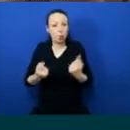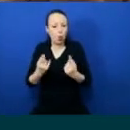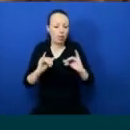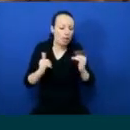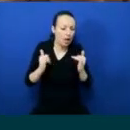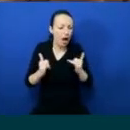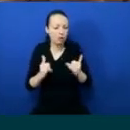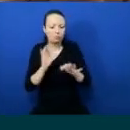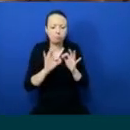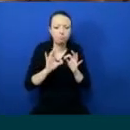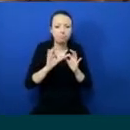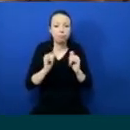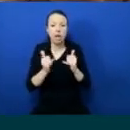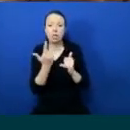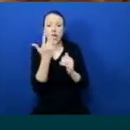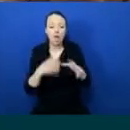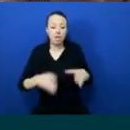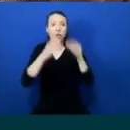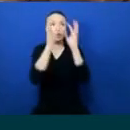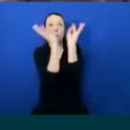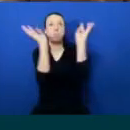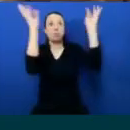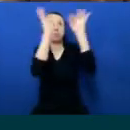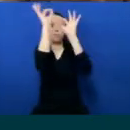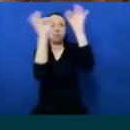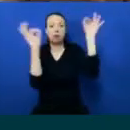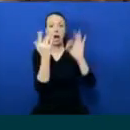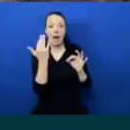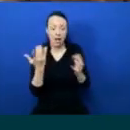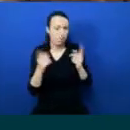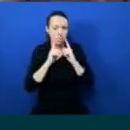manage what you haven't assessed before, and